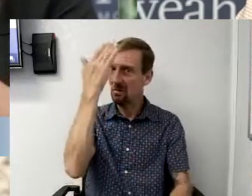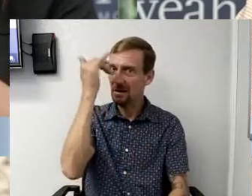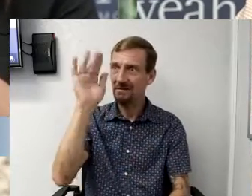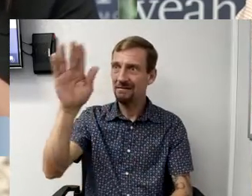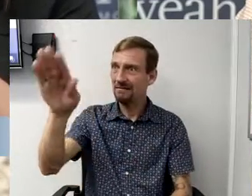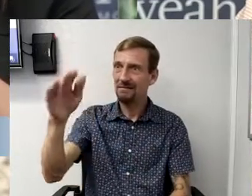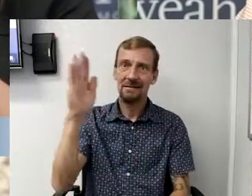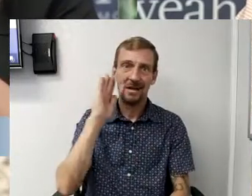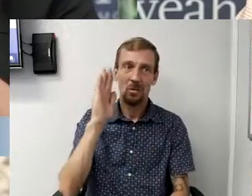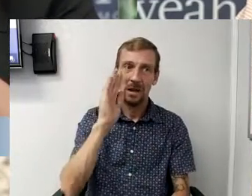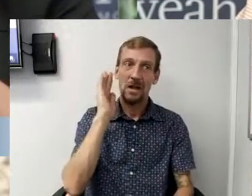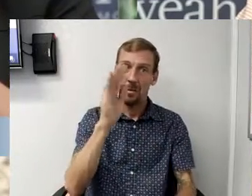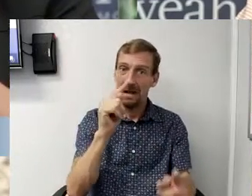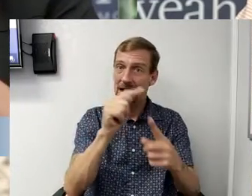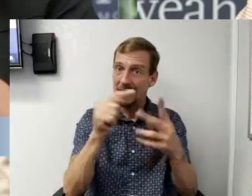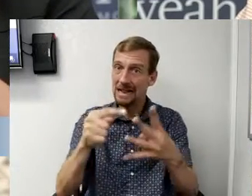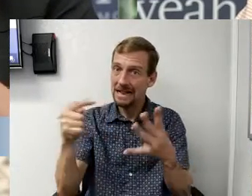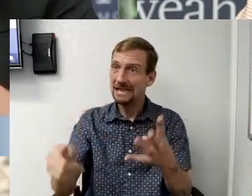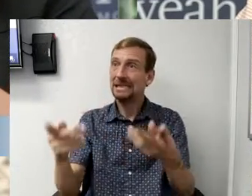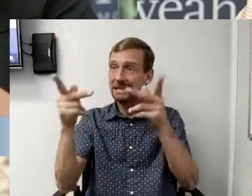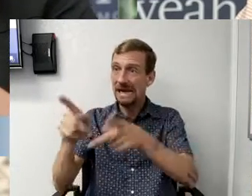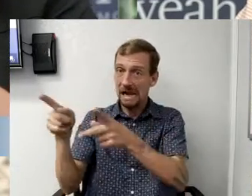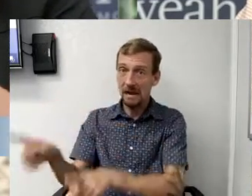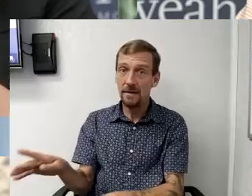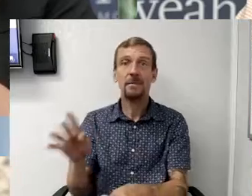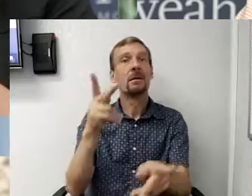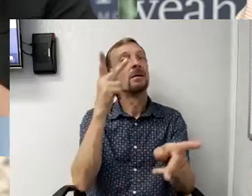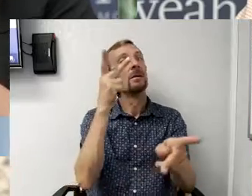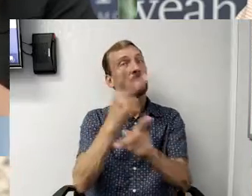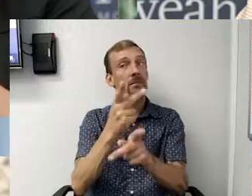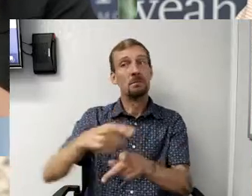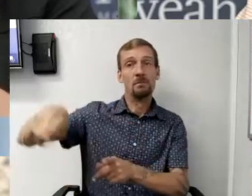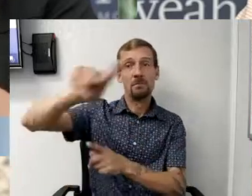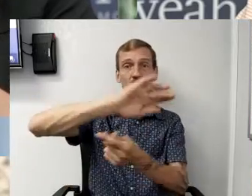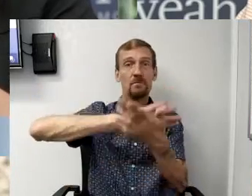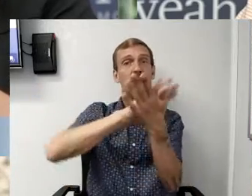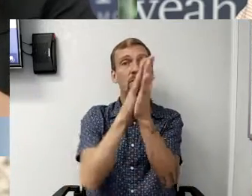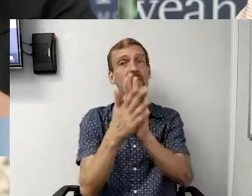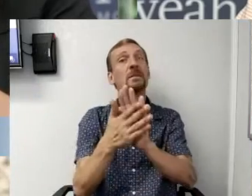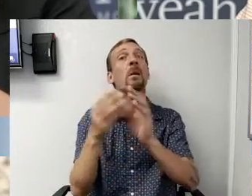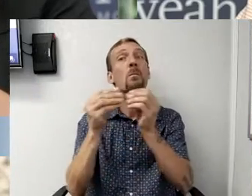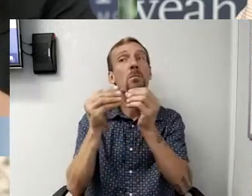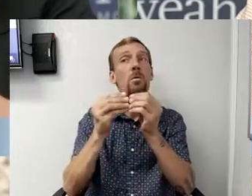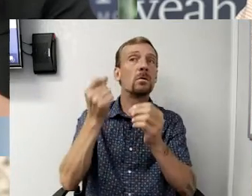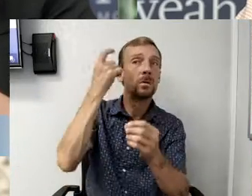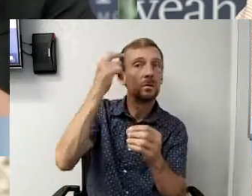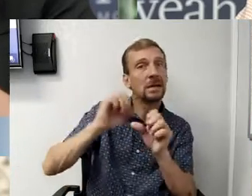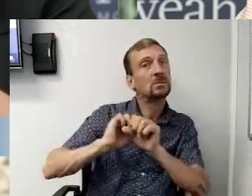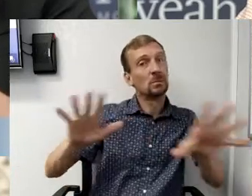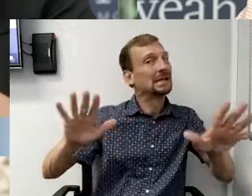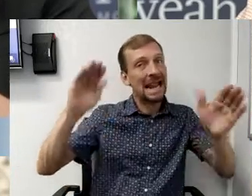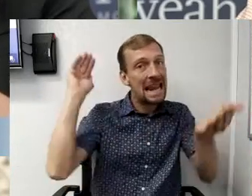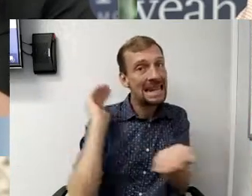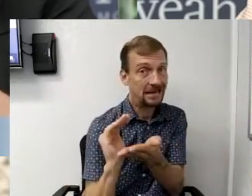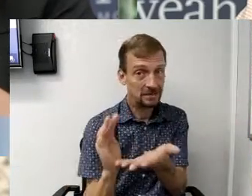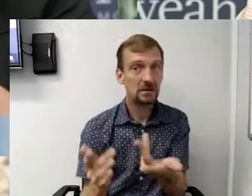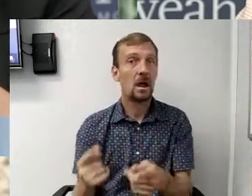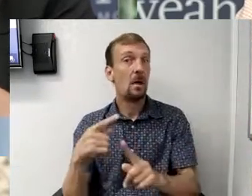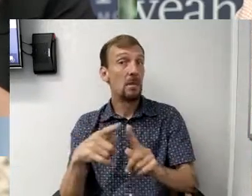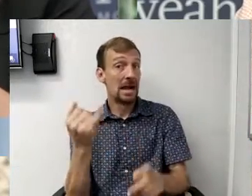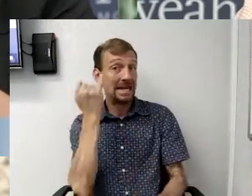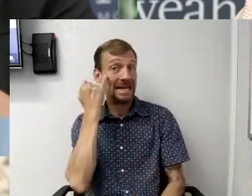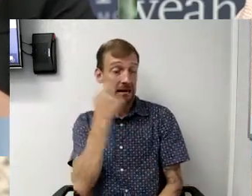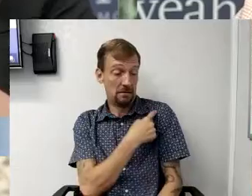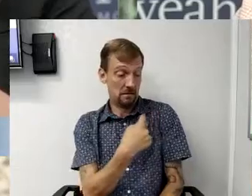get people to stop the spread. And we can treat people that have COVID, but if the healthcare system gets overwhelmed,